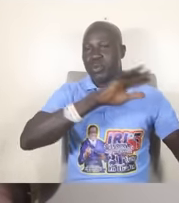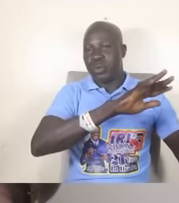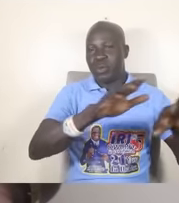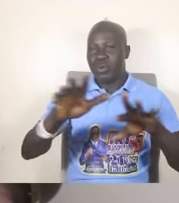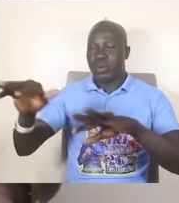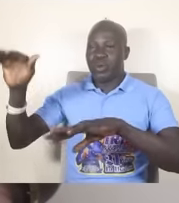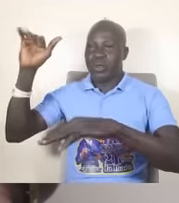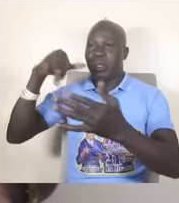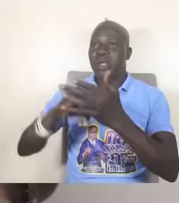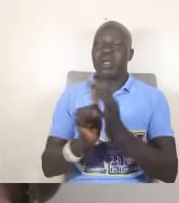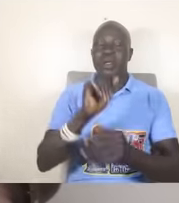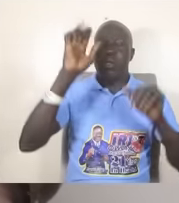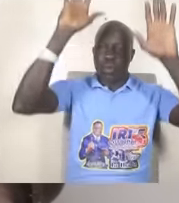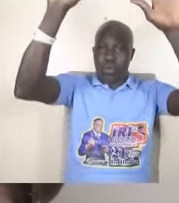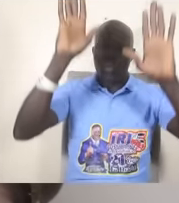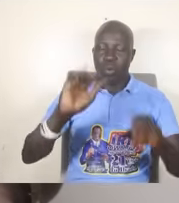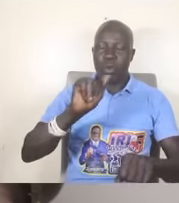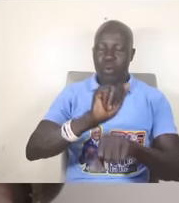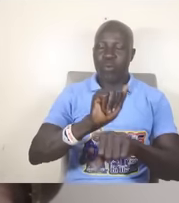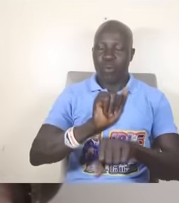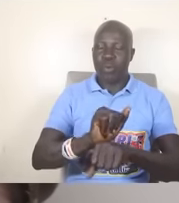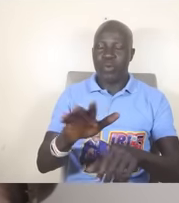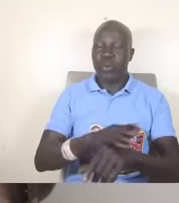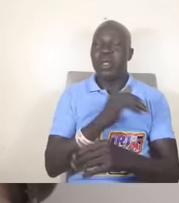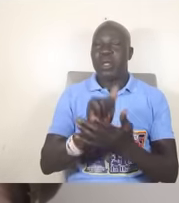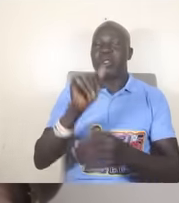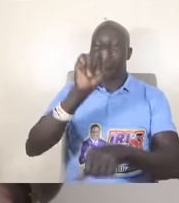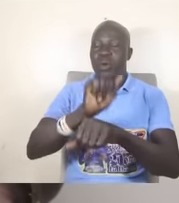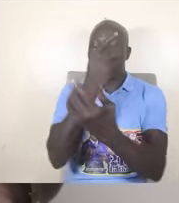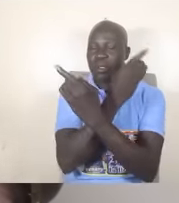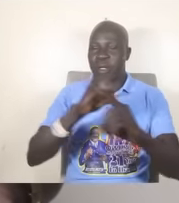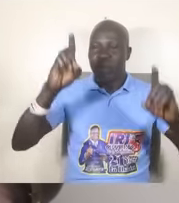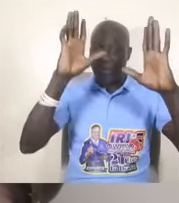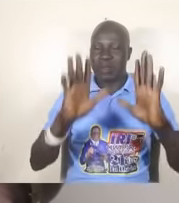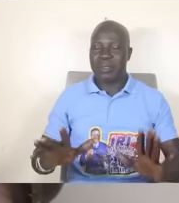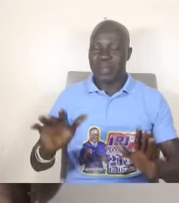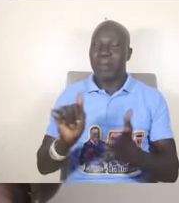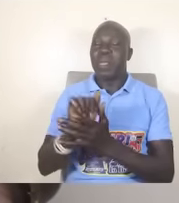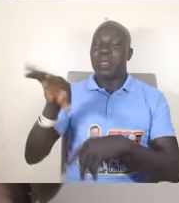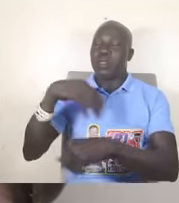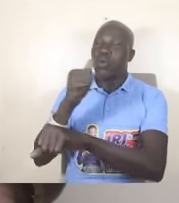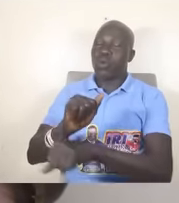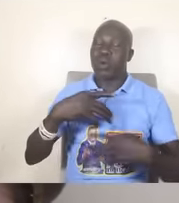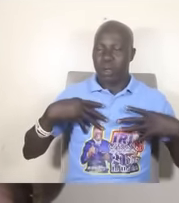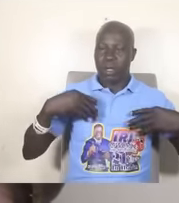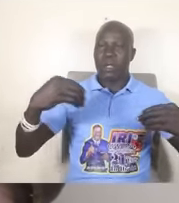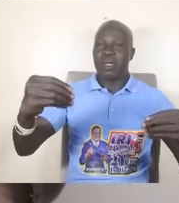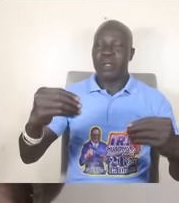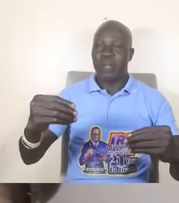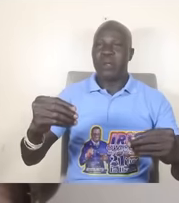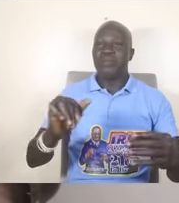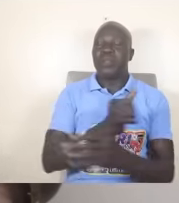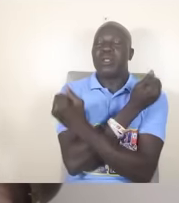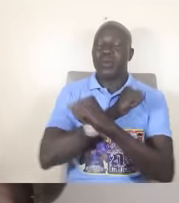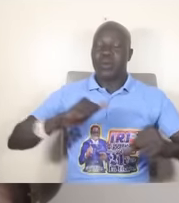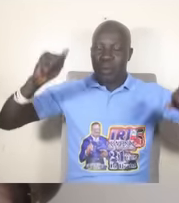Amen. O máa ṣiṣẹ́ agbá. Amen. O máa ṣe ìtúsí. Amen. O máa ṣe ìdáǹtà. Amen. O